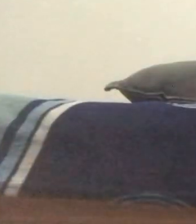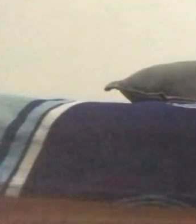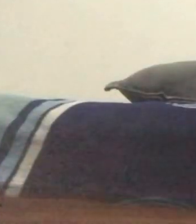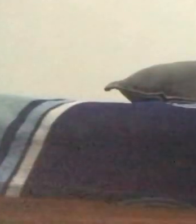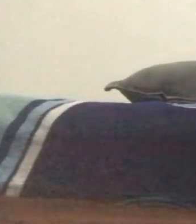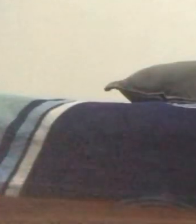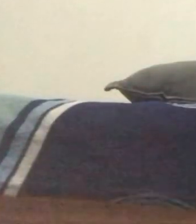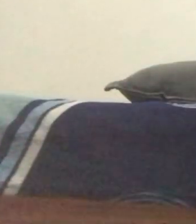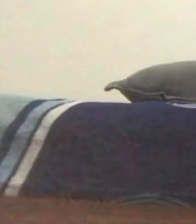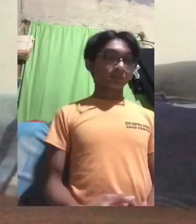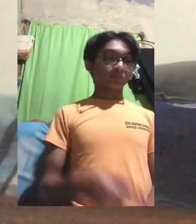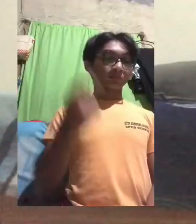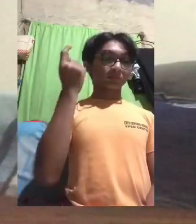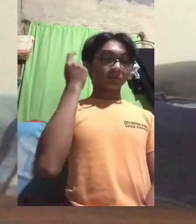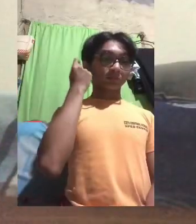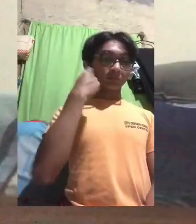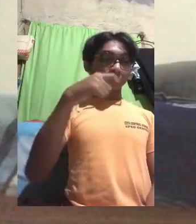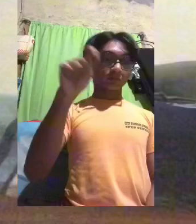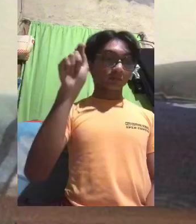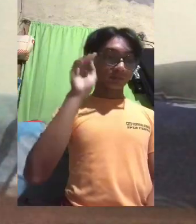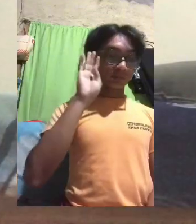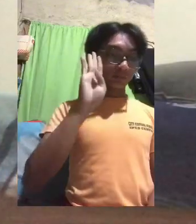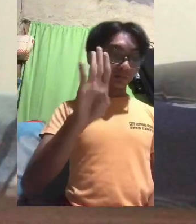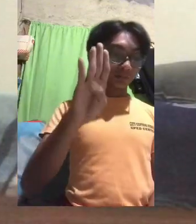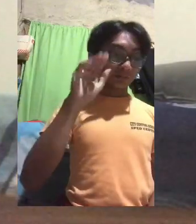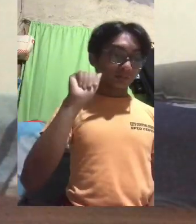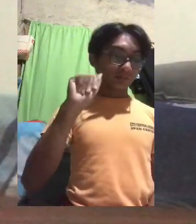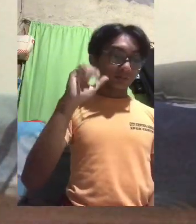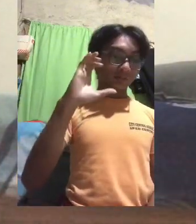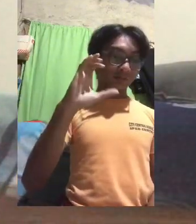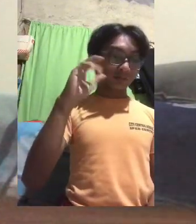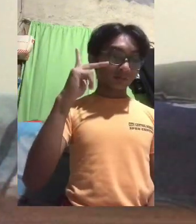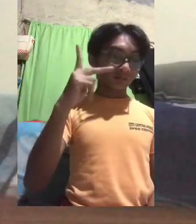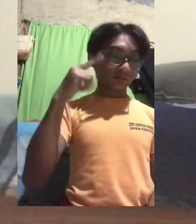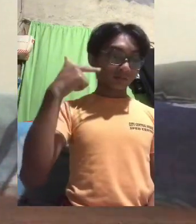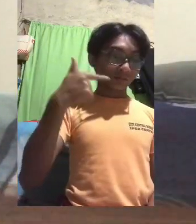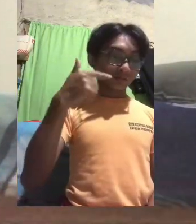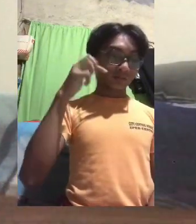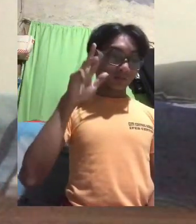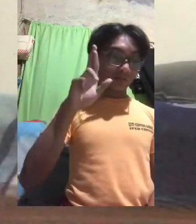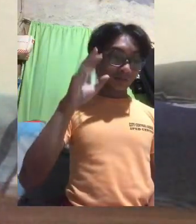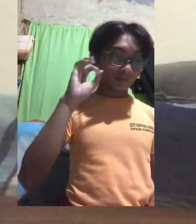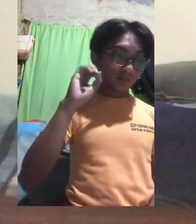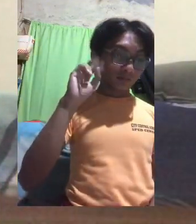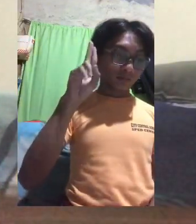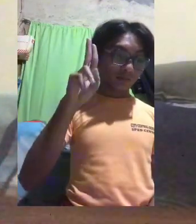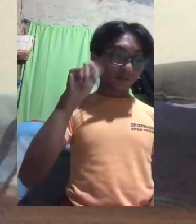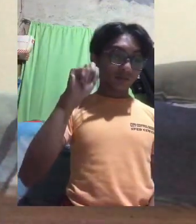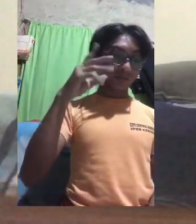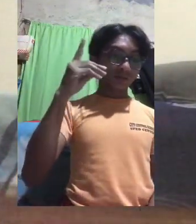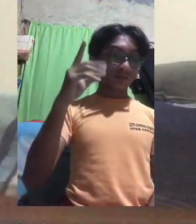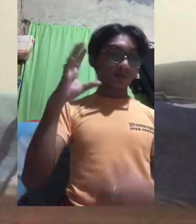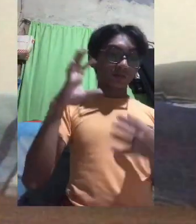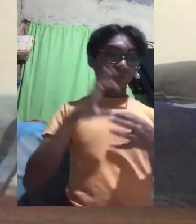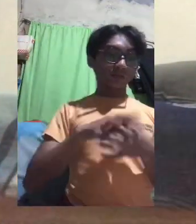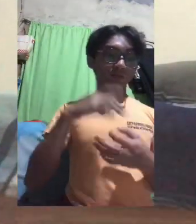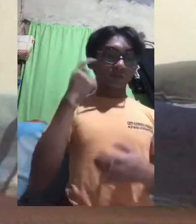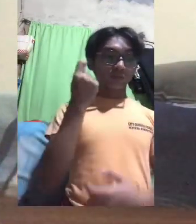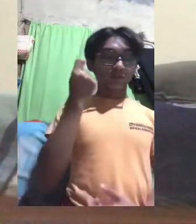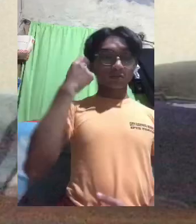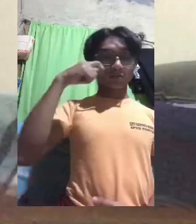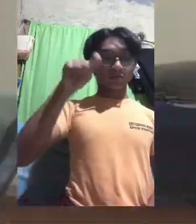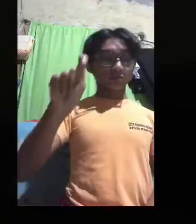Background of the study. The background of this study gives brief story or situations related to research topic. This part